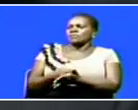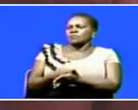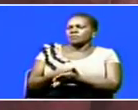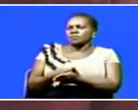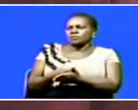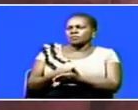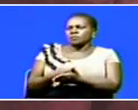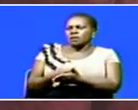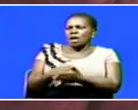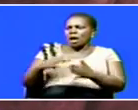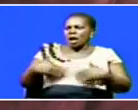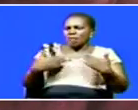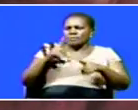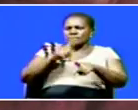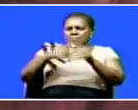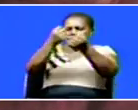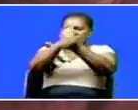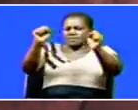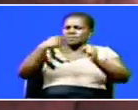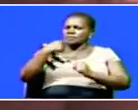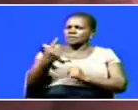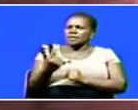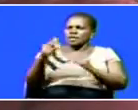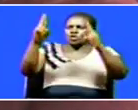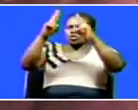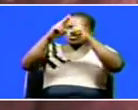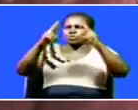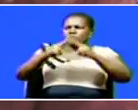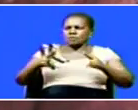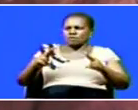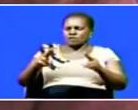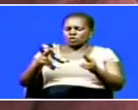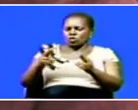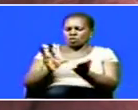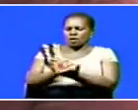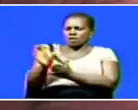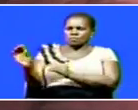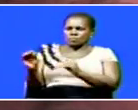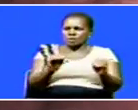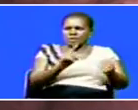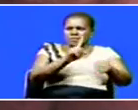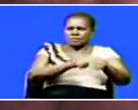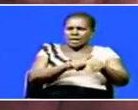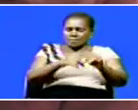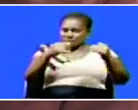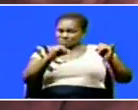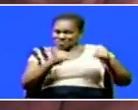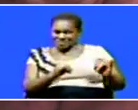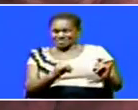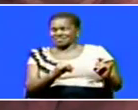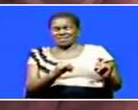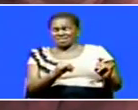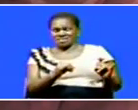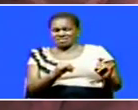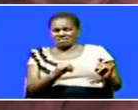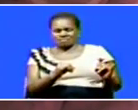Tumewatoa hao. I was happy when the president said it's universal cash transfer. But when it came to implementation, you'll